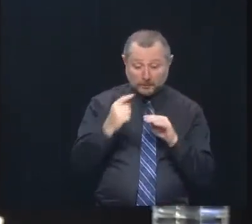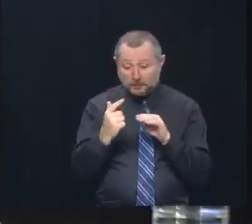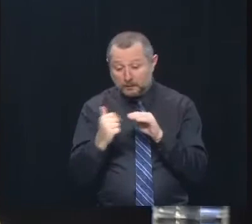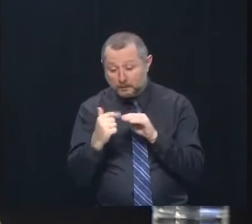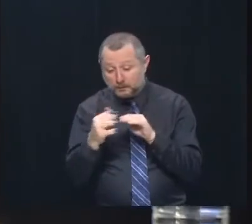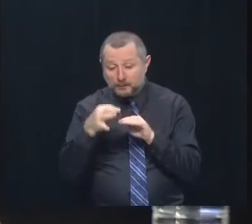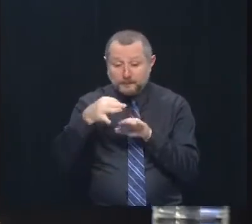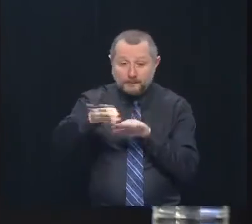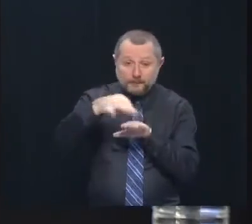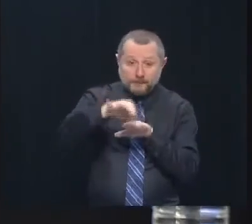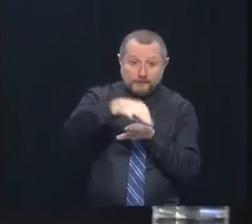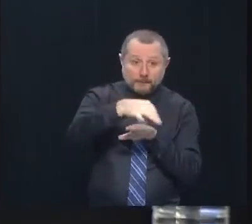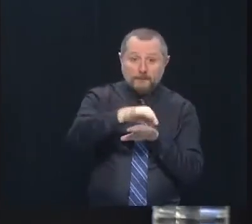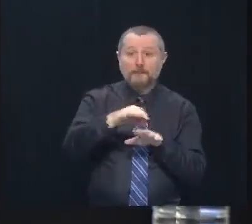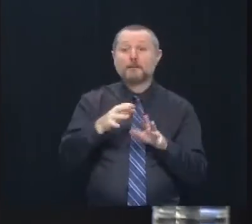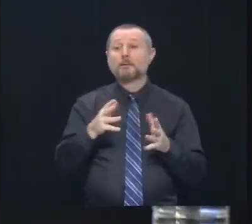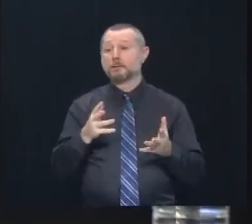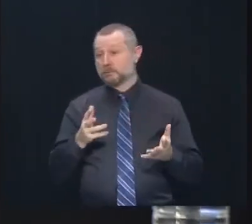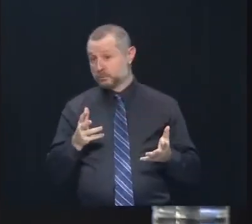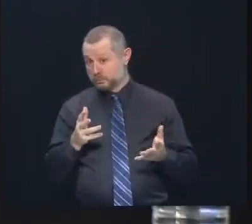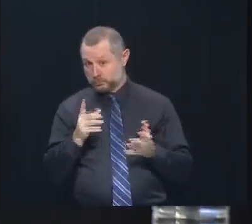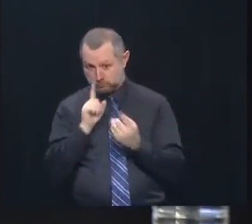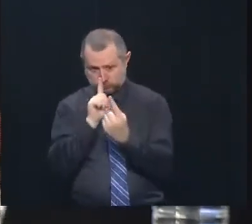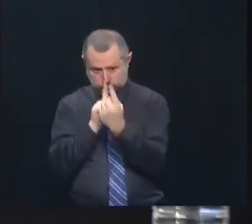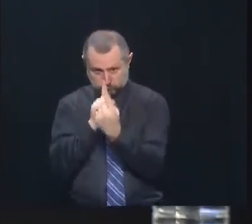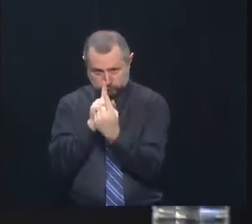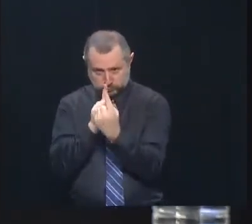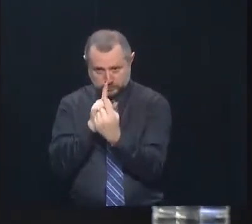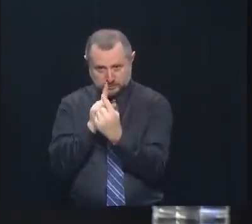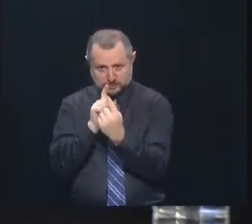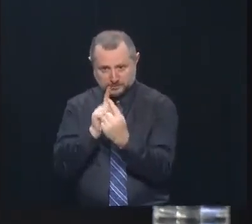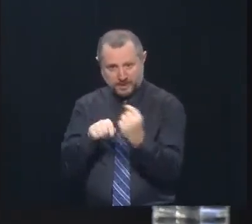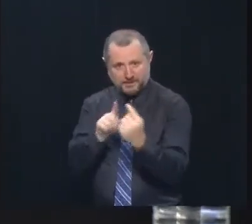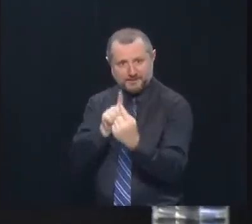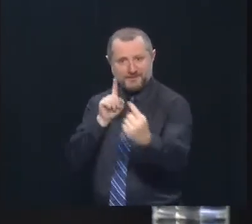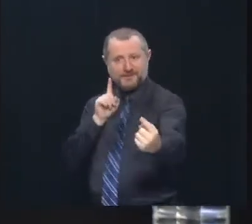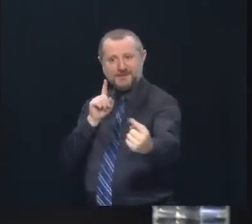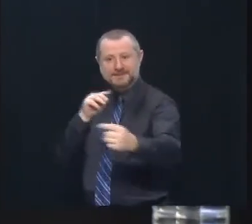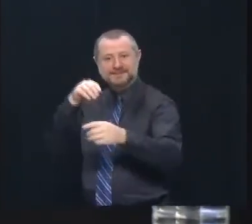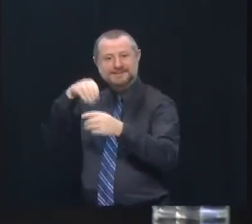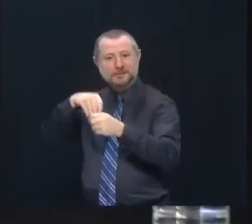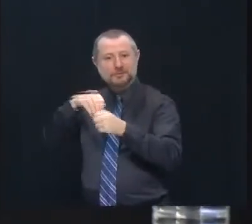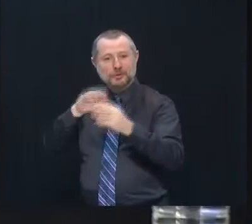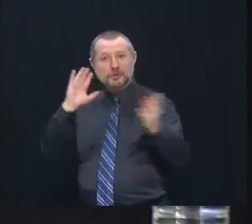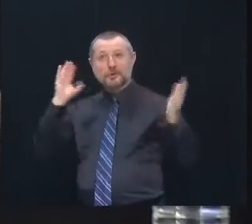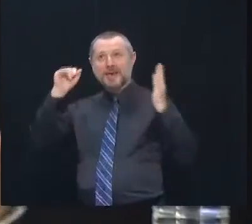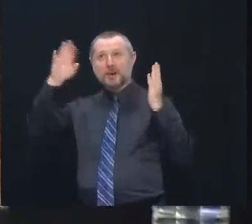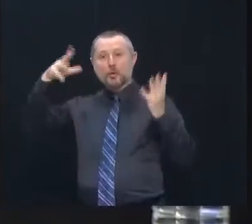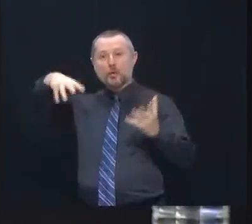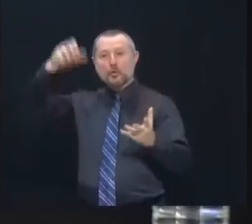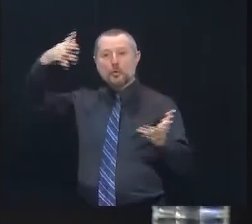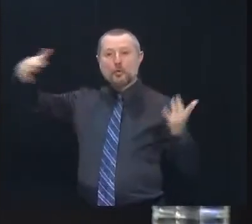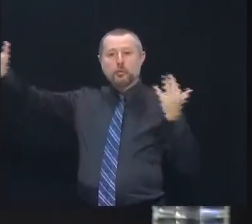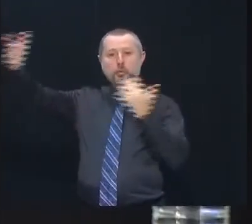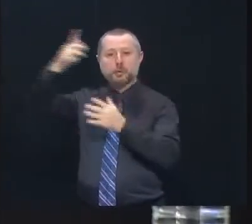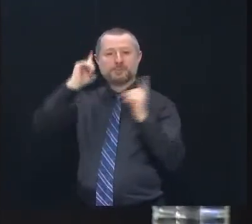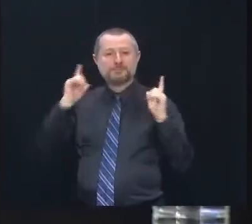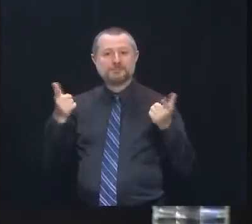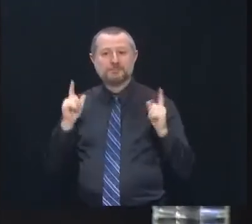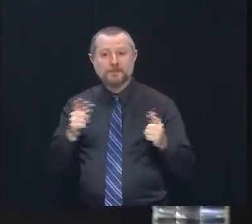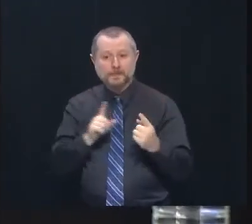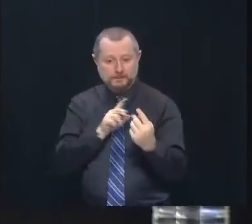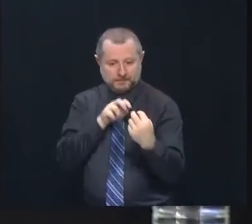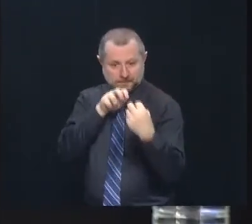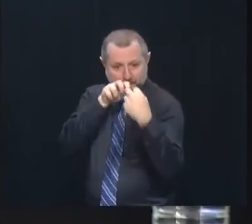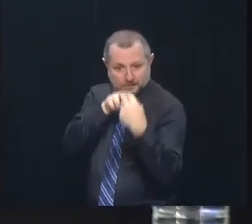cut, you, by definition, can't be socially distanced. You're indoors where the air circulation isn't as great. You're in closer proximity to